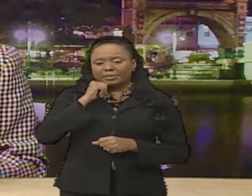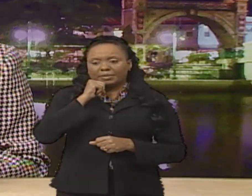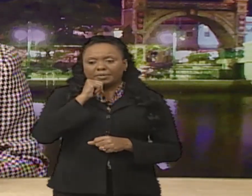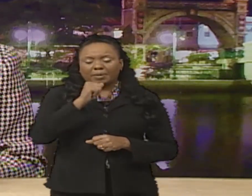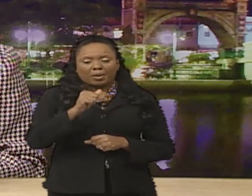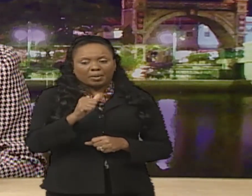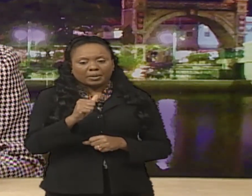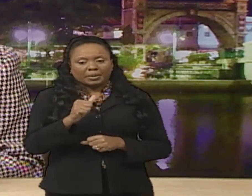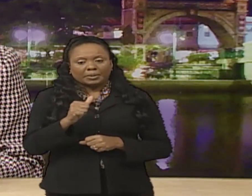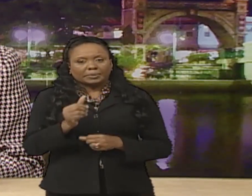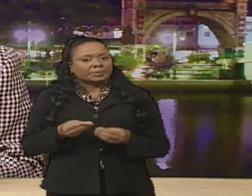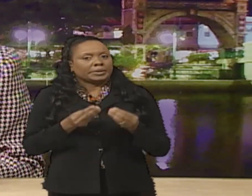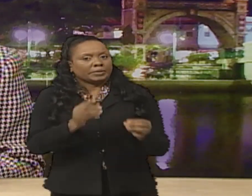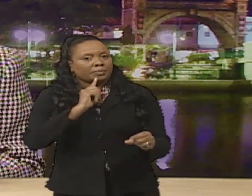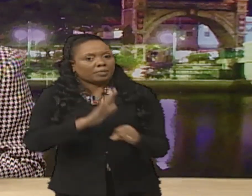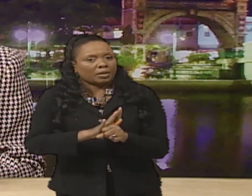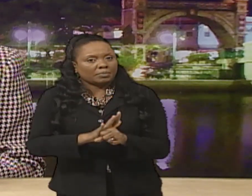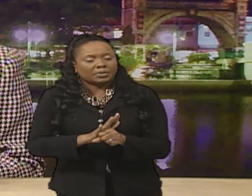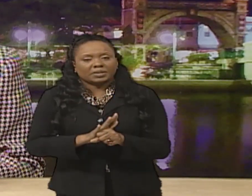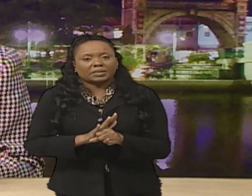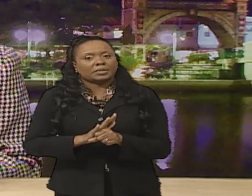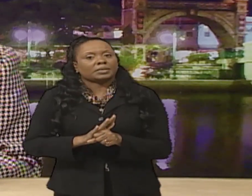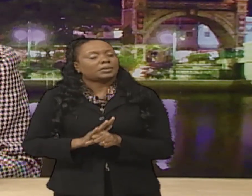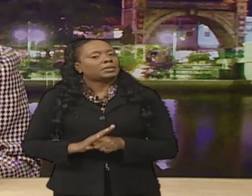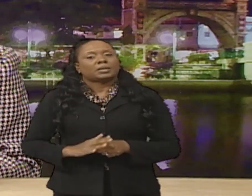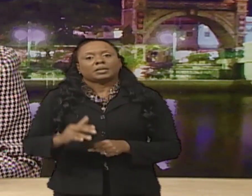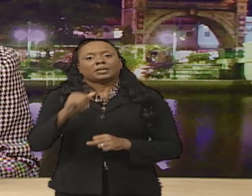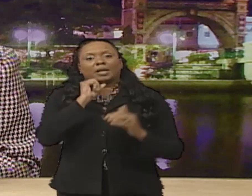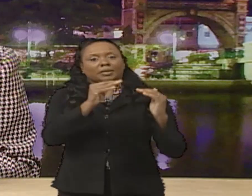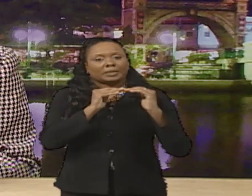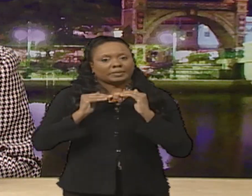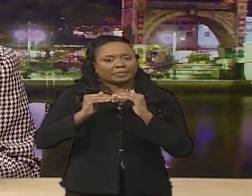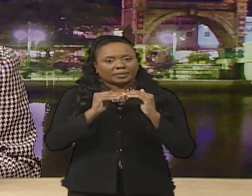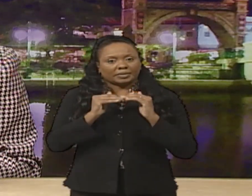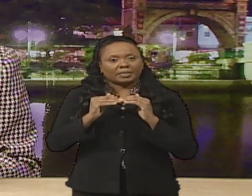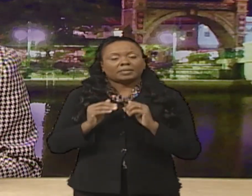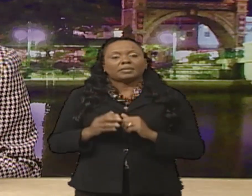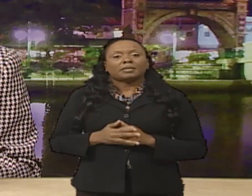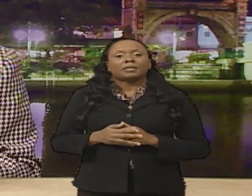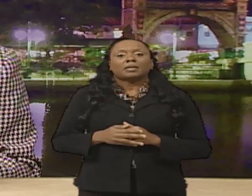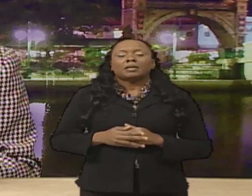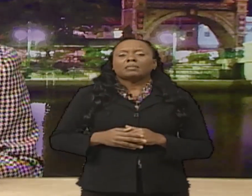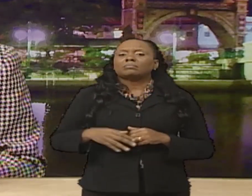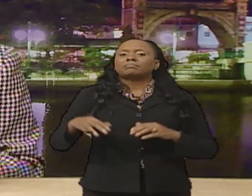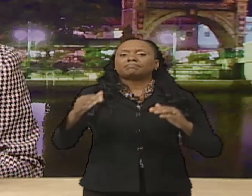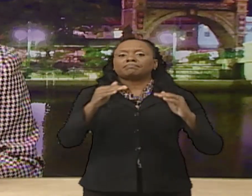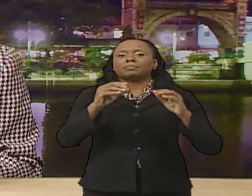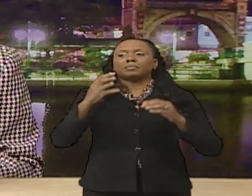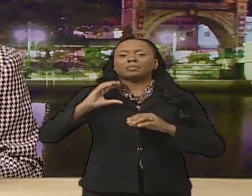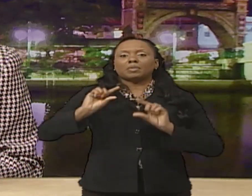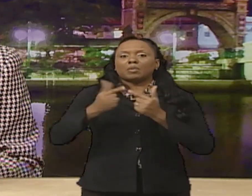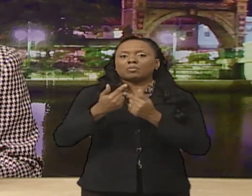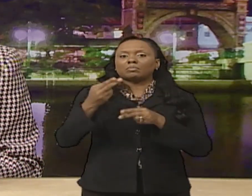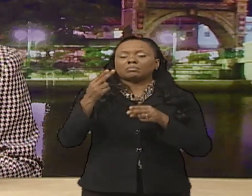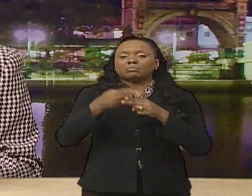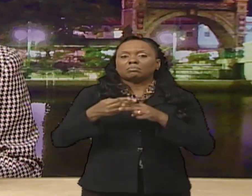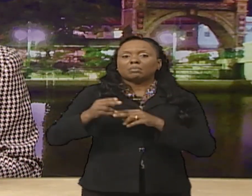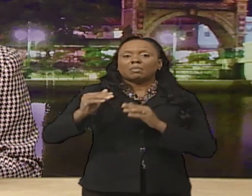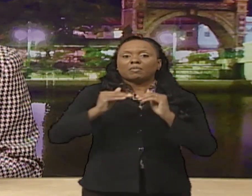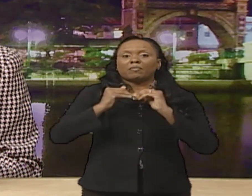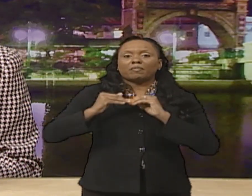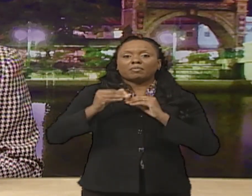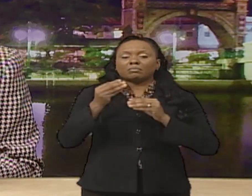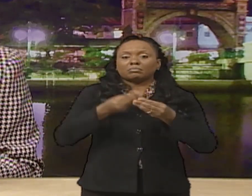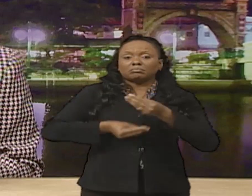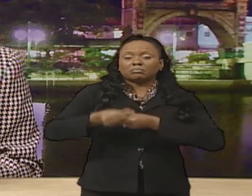whole. His comments come less than a month after the Fair Trading Commission received several complaints that 2 Grand Kadooment bands